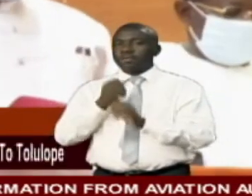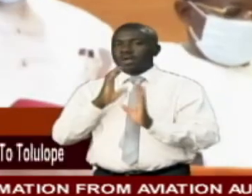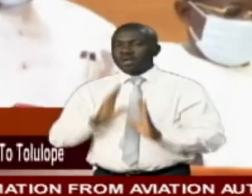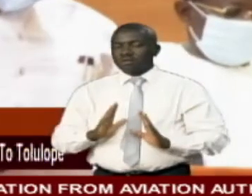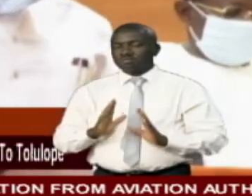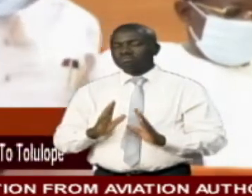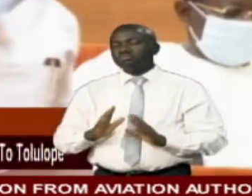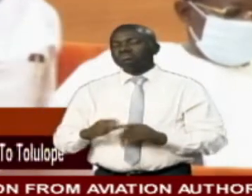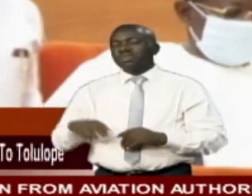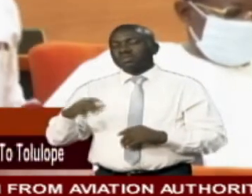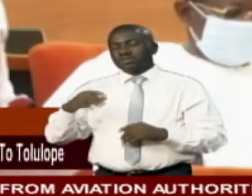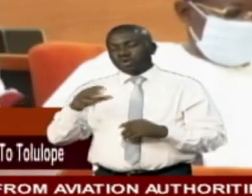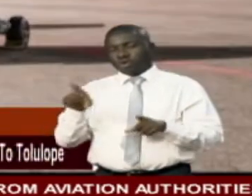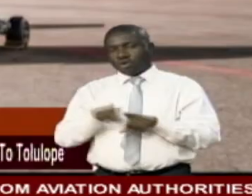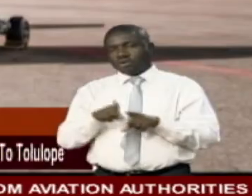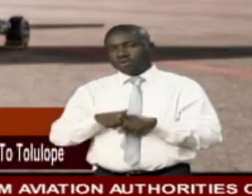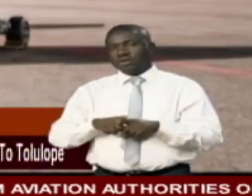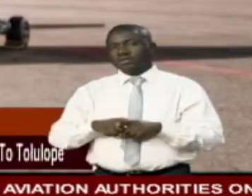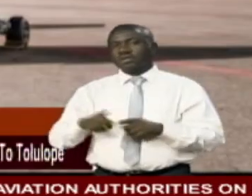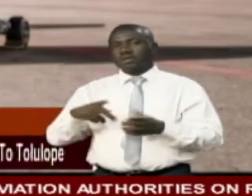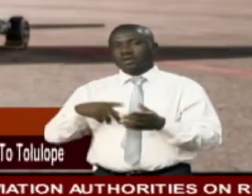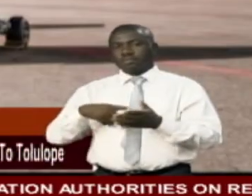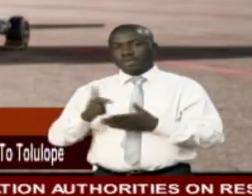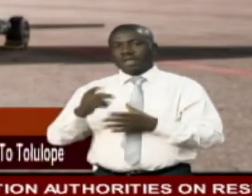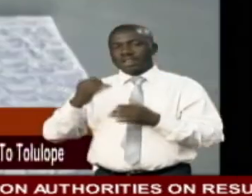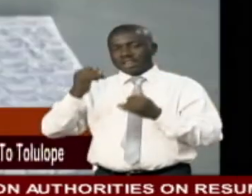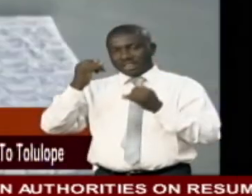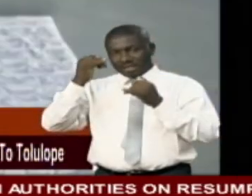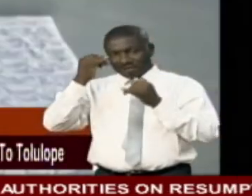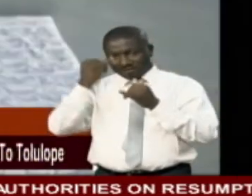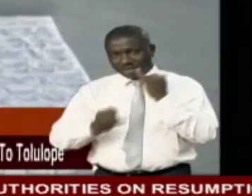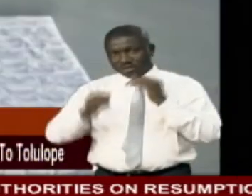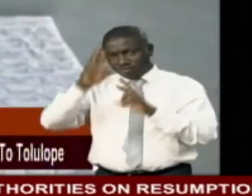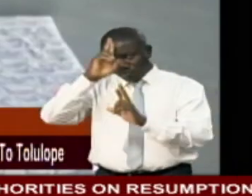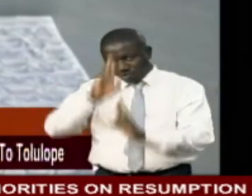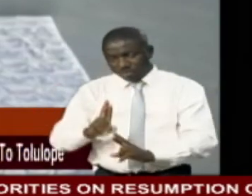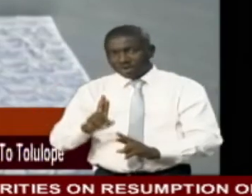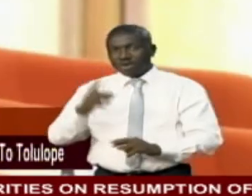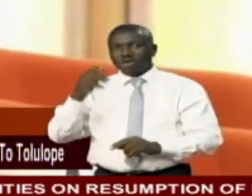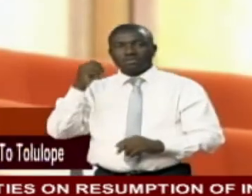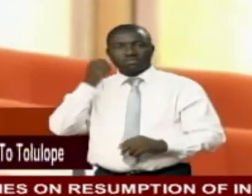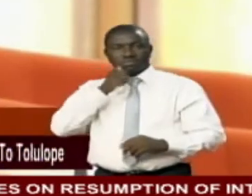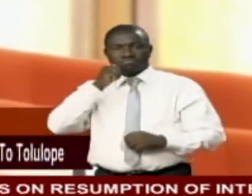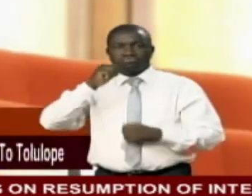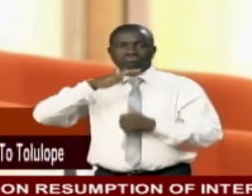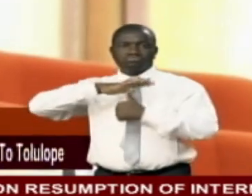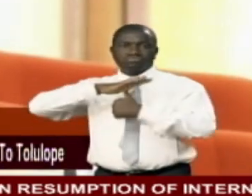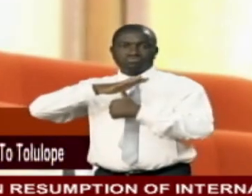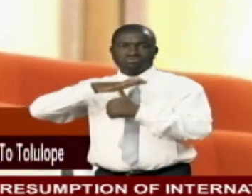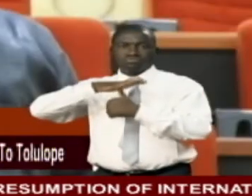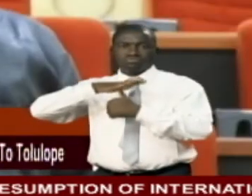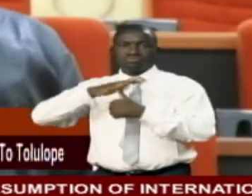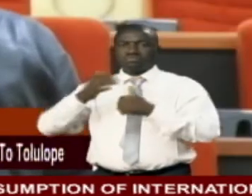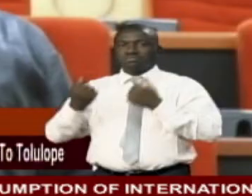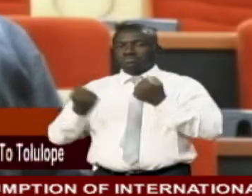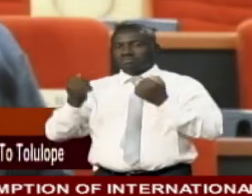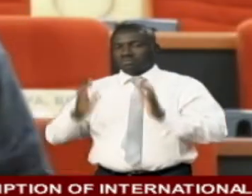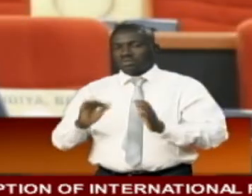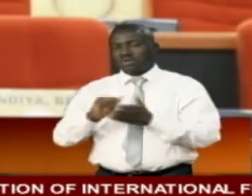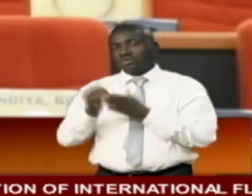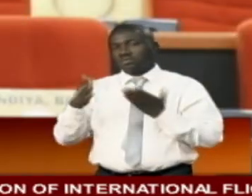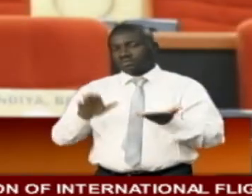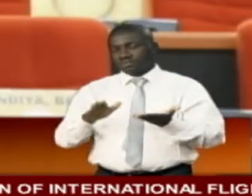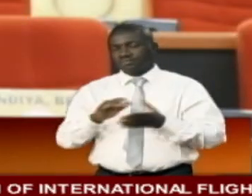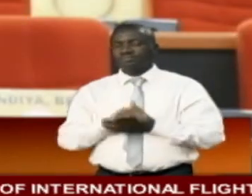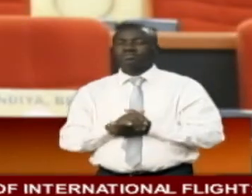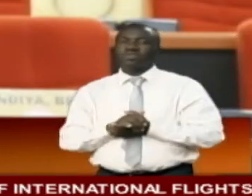combat helicopter pilot, Tolulope Arotile, who died on Tuesday, 14th of July 2020. I want